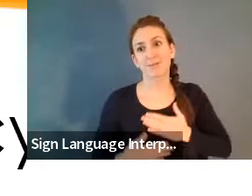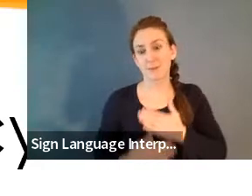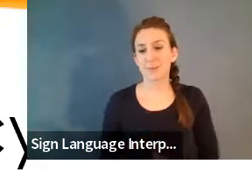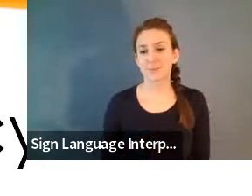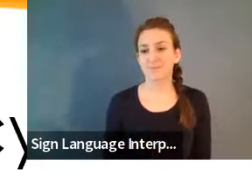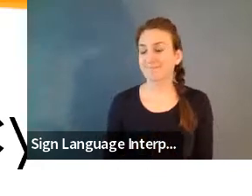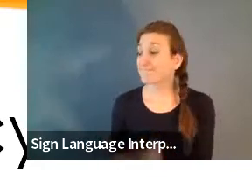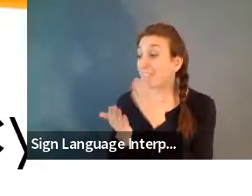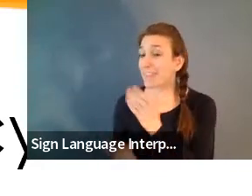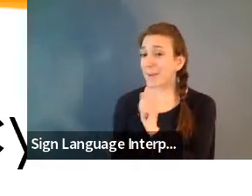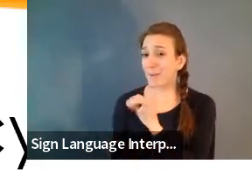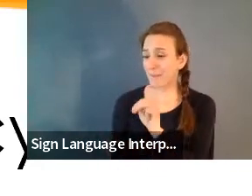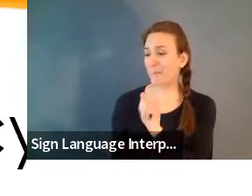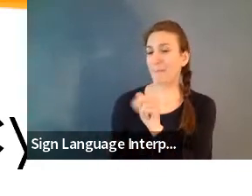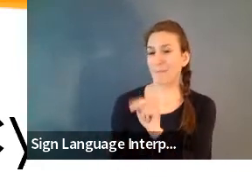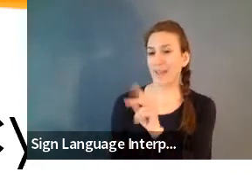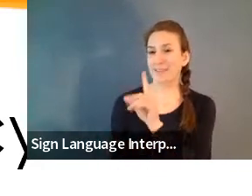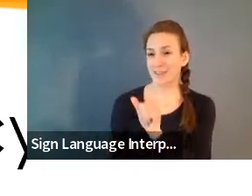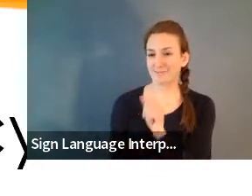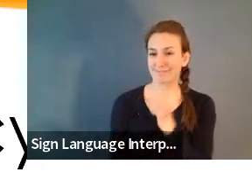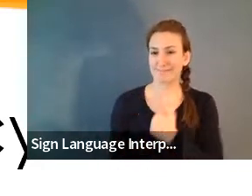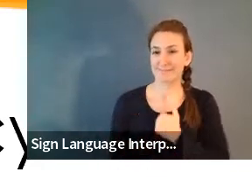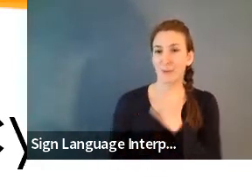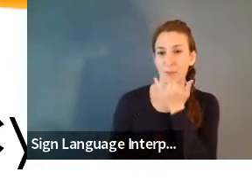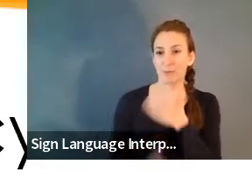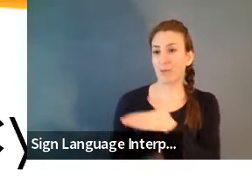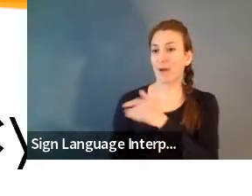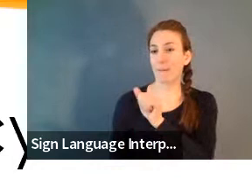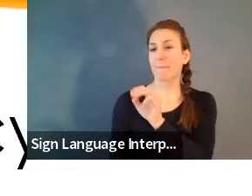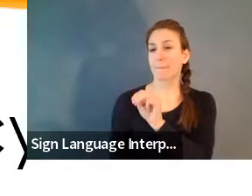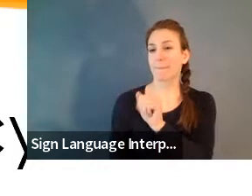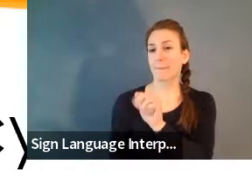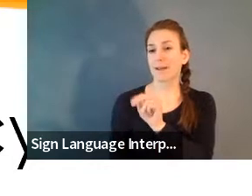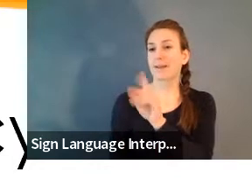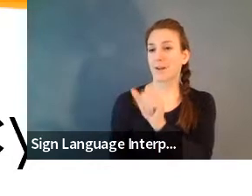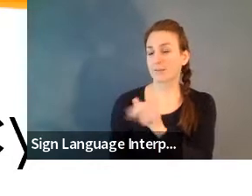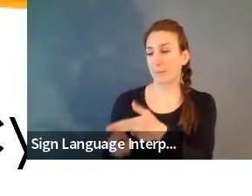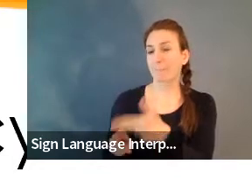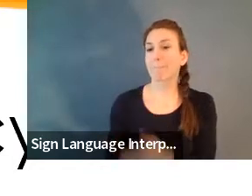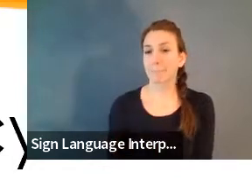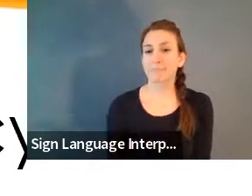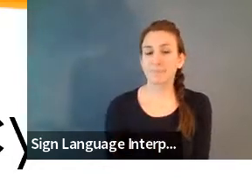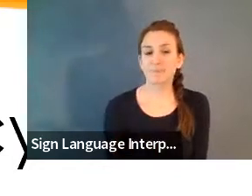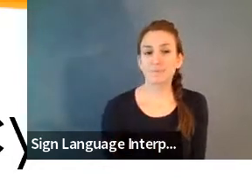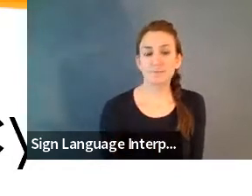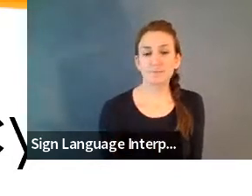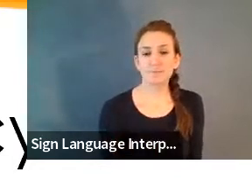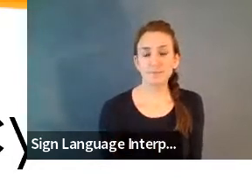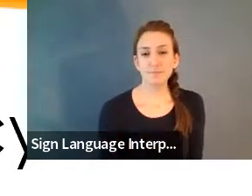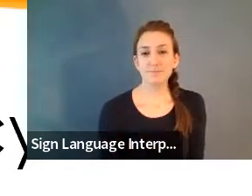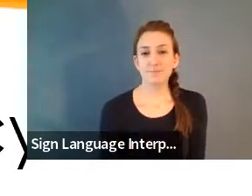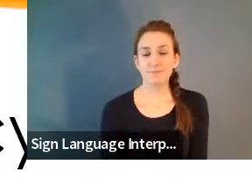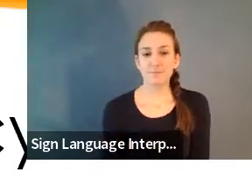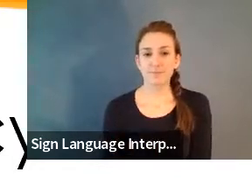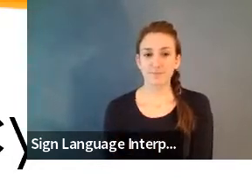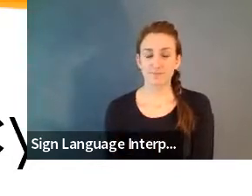closing statement that we could help her prepare, but actual examination and cross-examination that requires people to be a little more spontaneous, and did